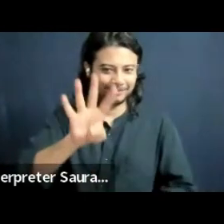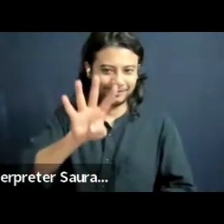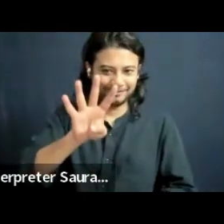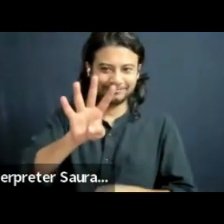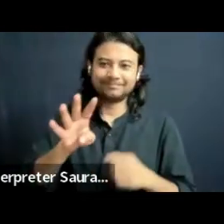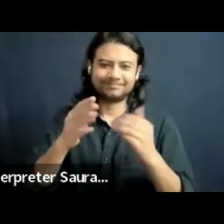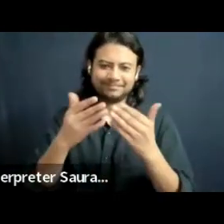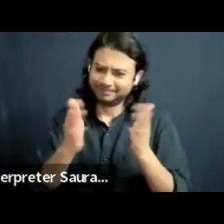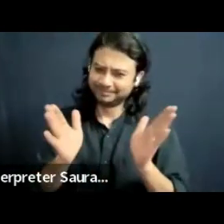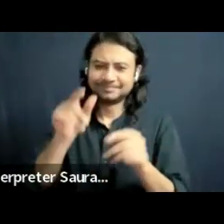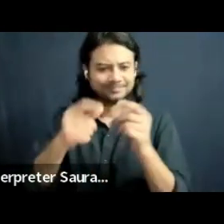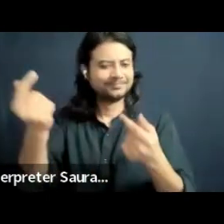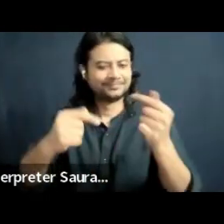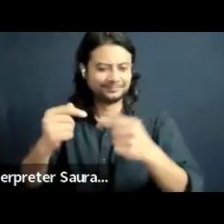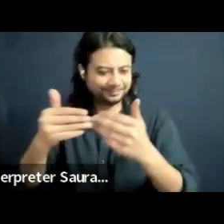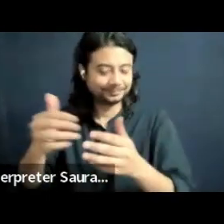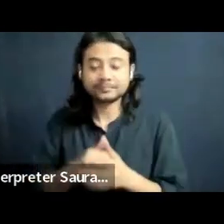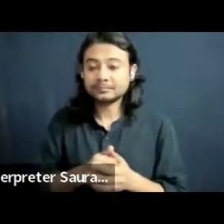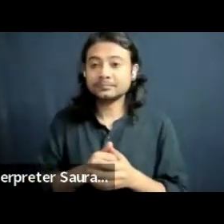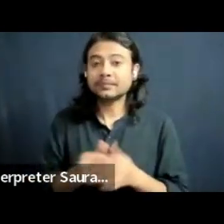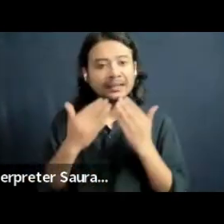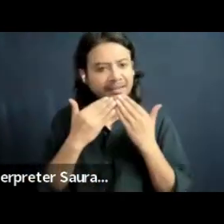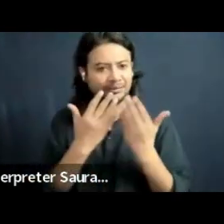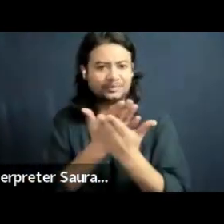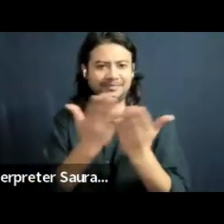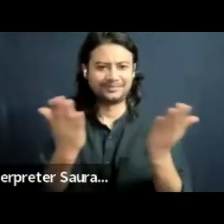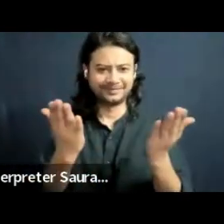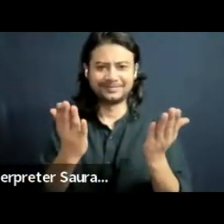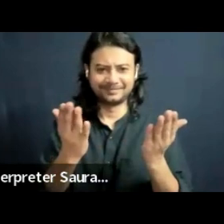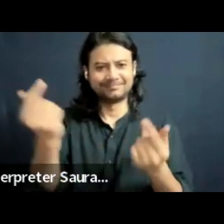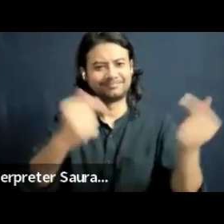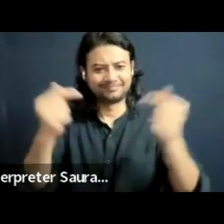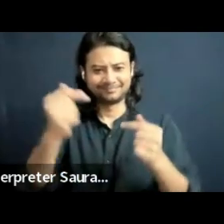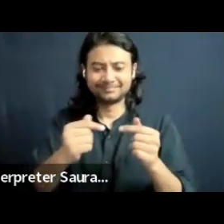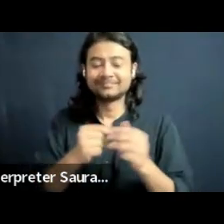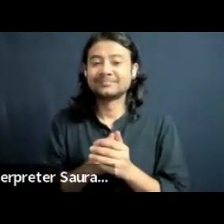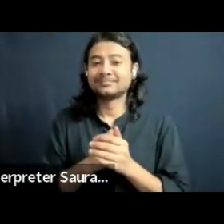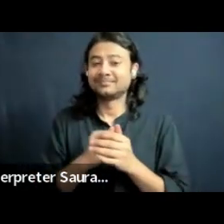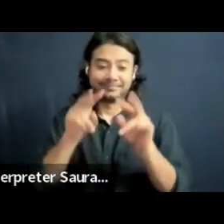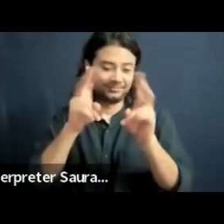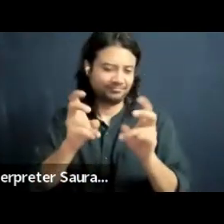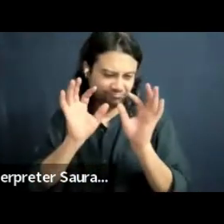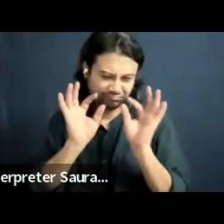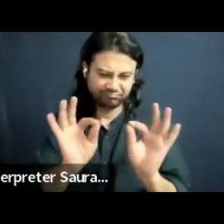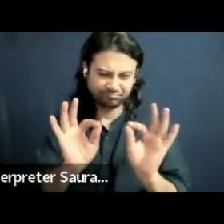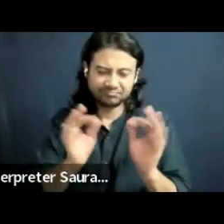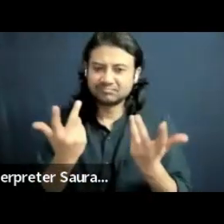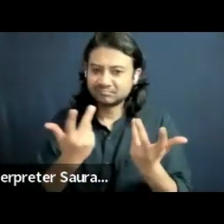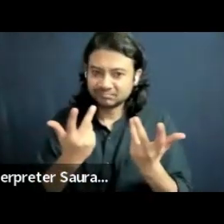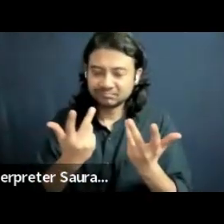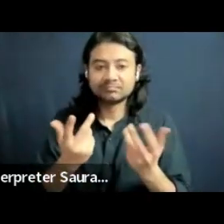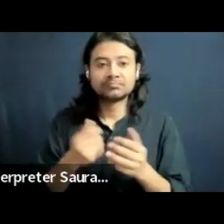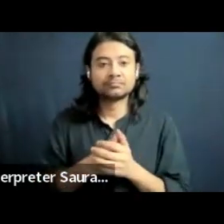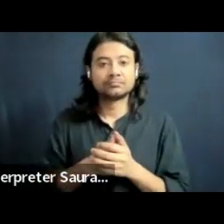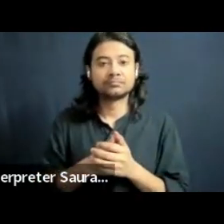So thank you everyone for joining us today on this important discussion on navigating disability inclusion in transition of